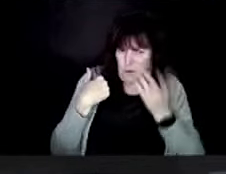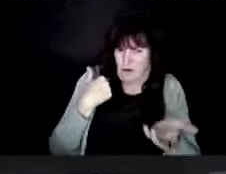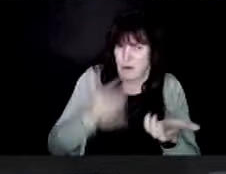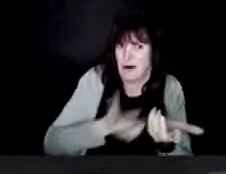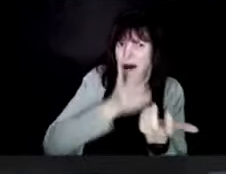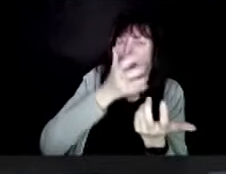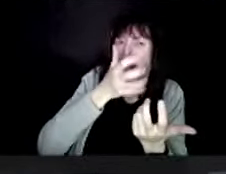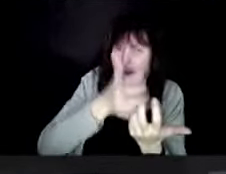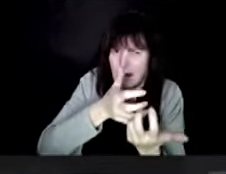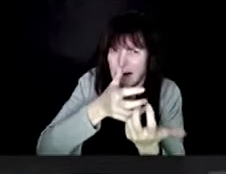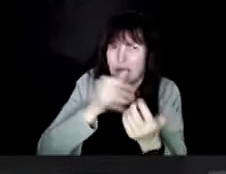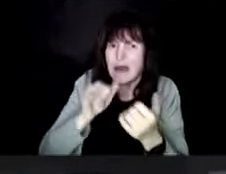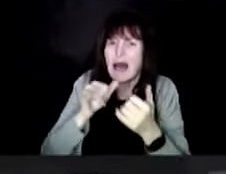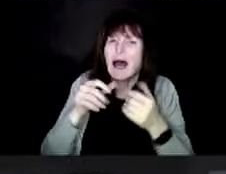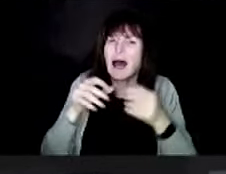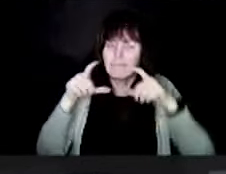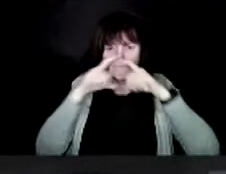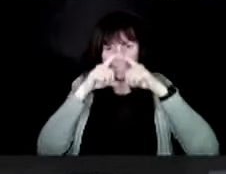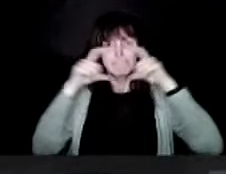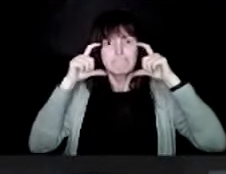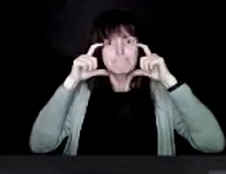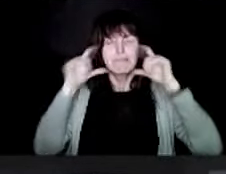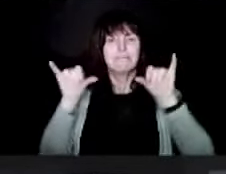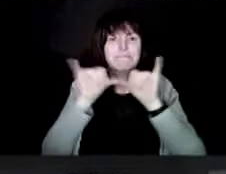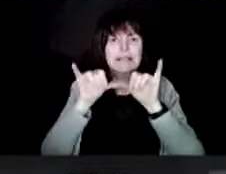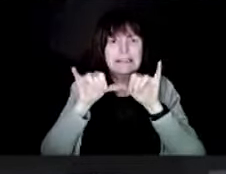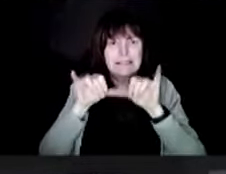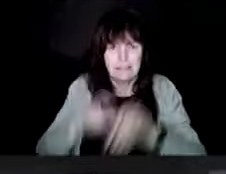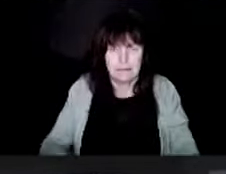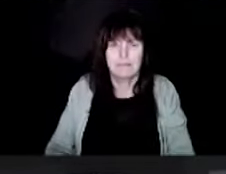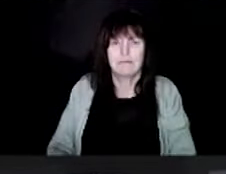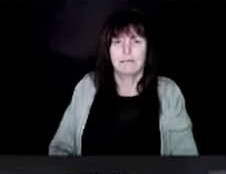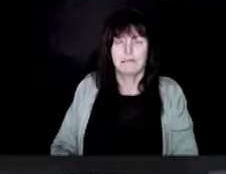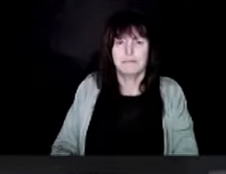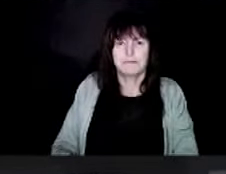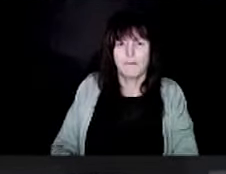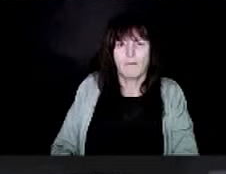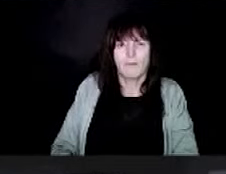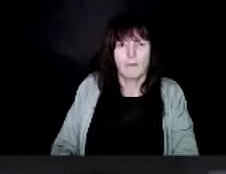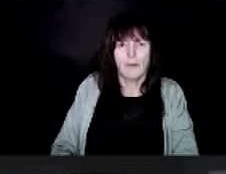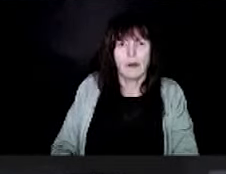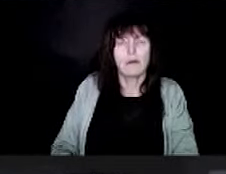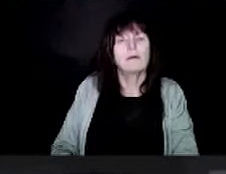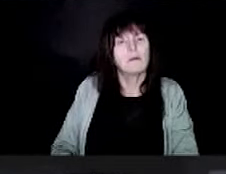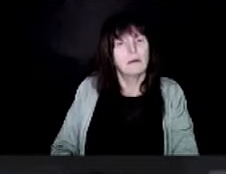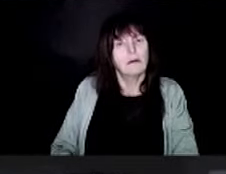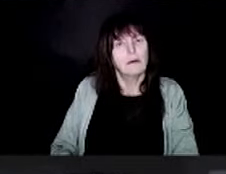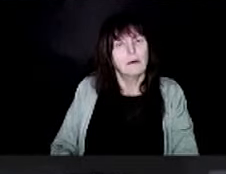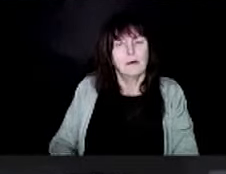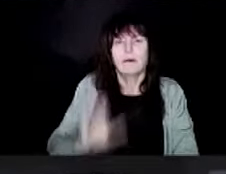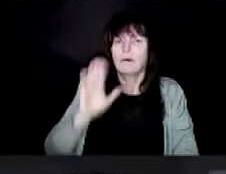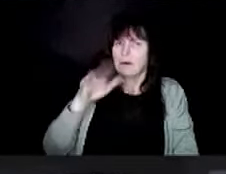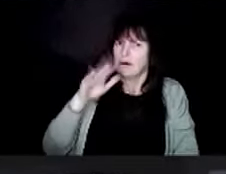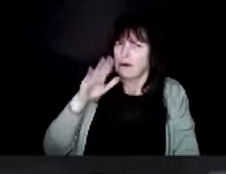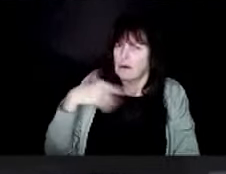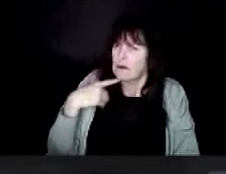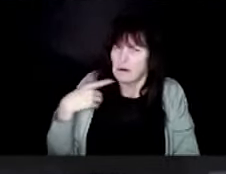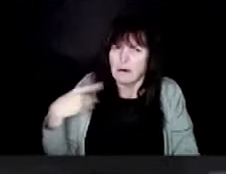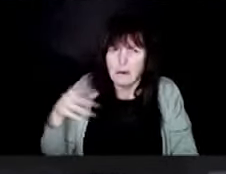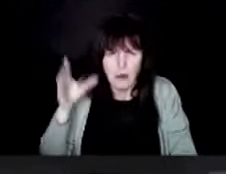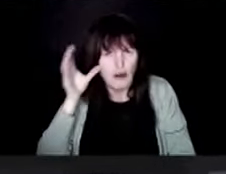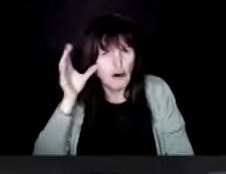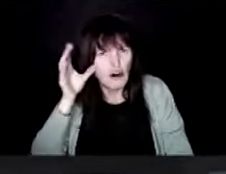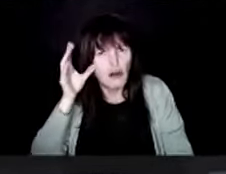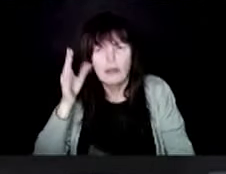believe they were first eligible for their doses back in May. So it's been quite a length of time. When will